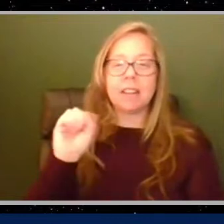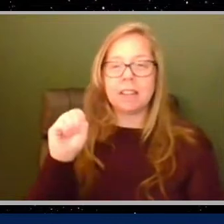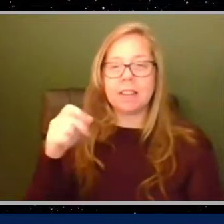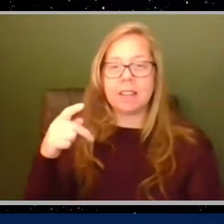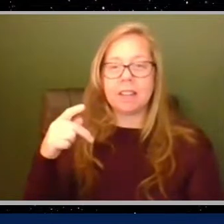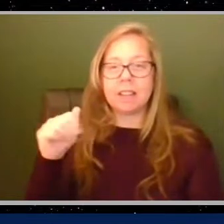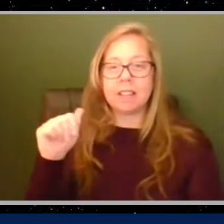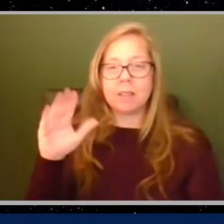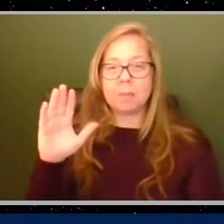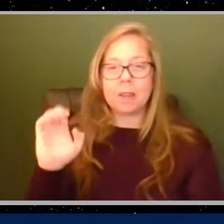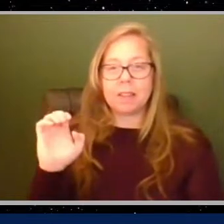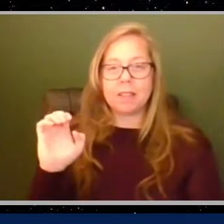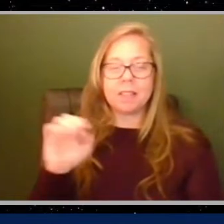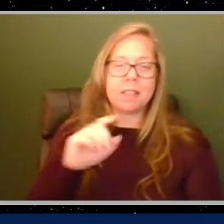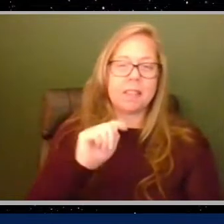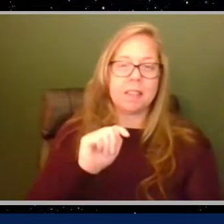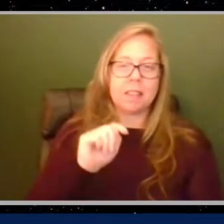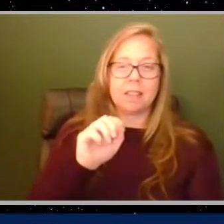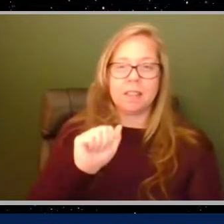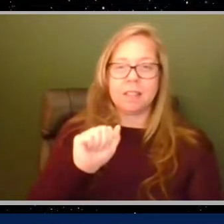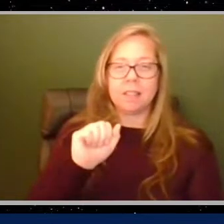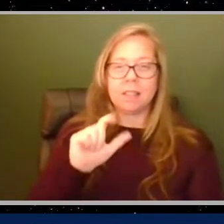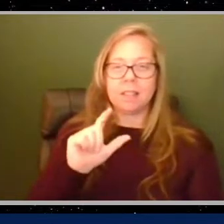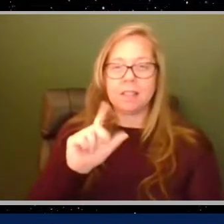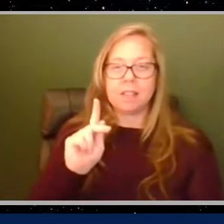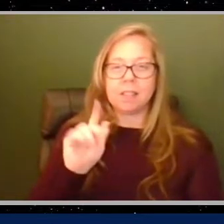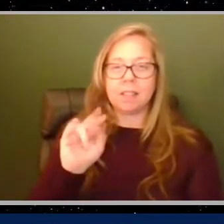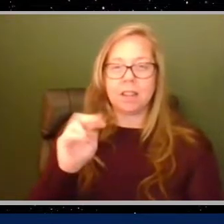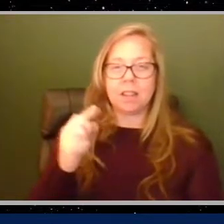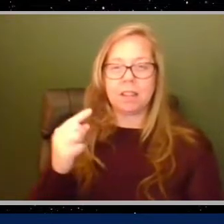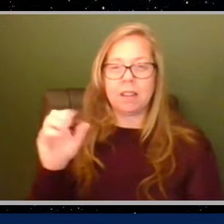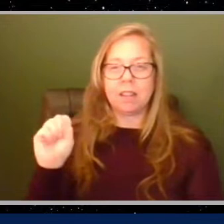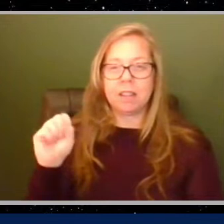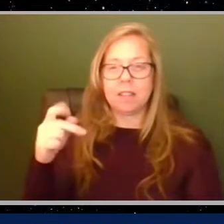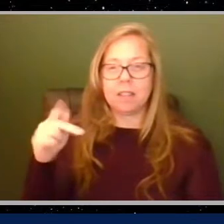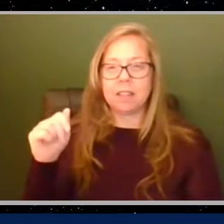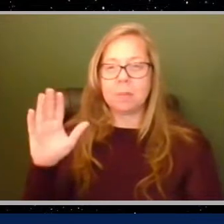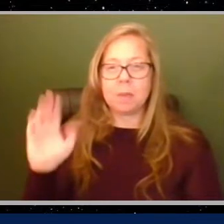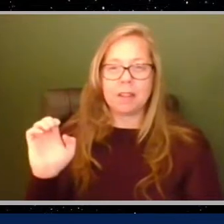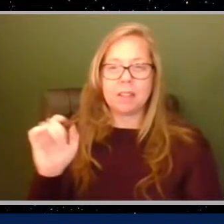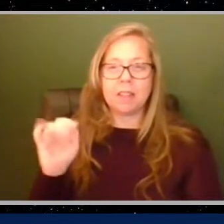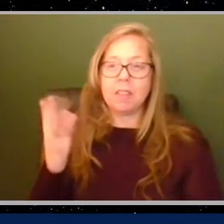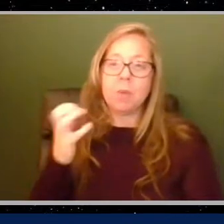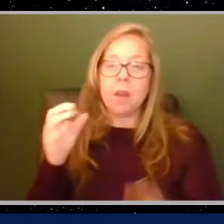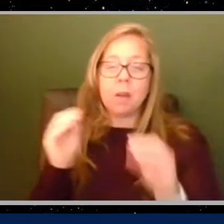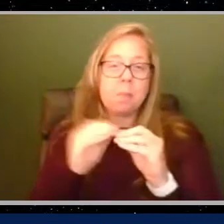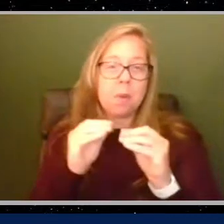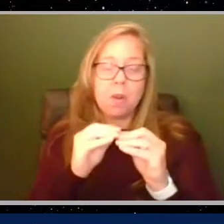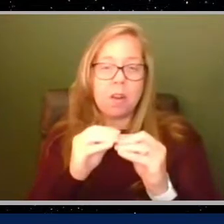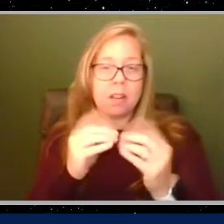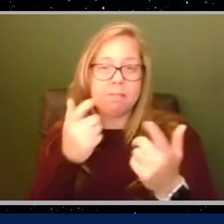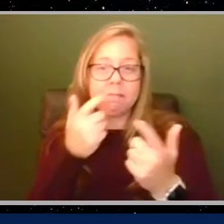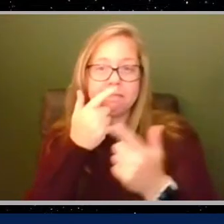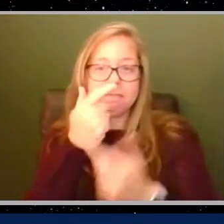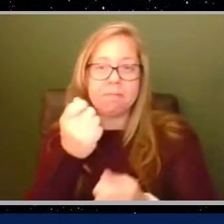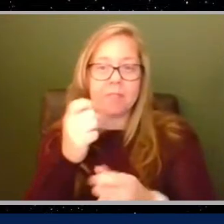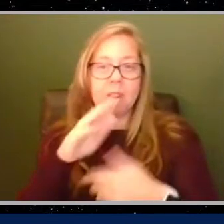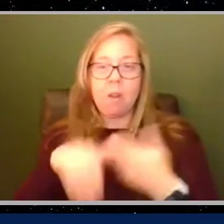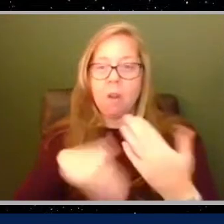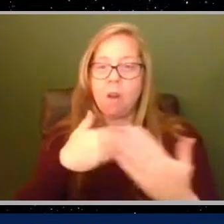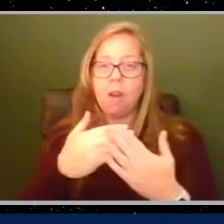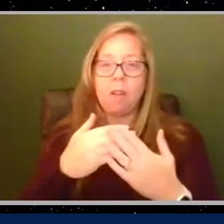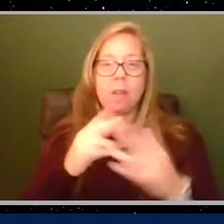AstroAccess episode. It was the last one we did of 2021. So it's, if you want some more insight as well from all the flyers and us kind